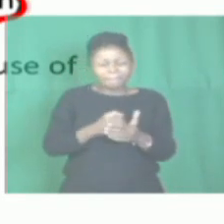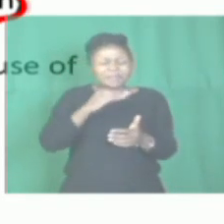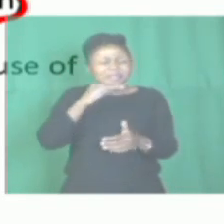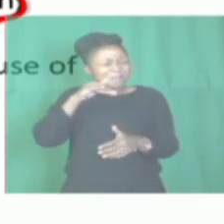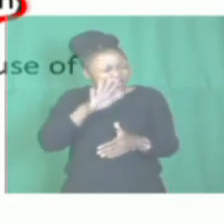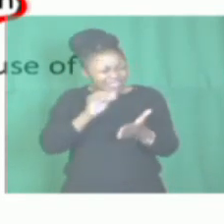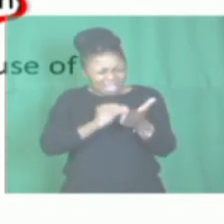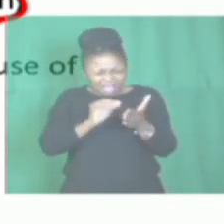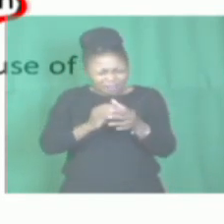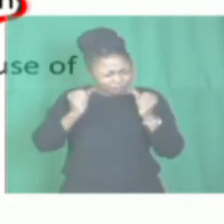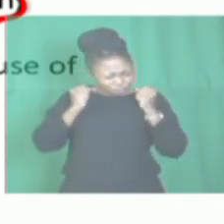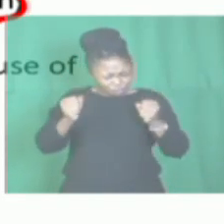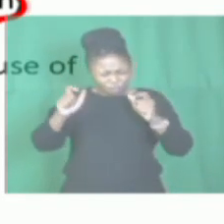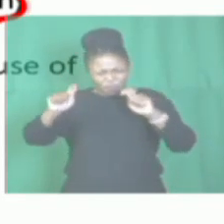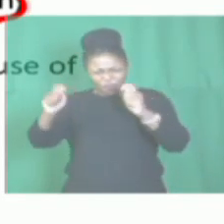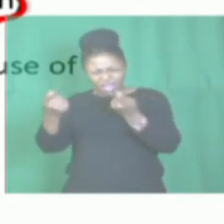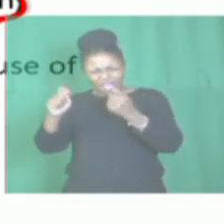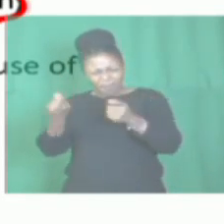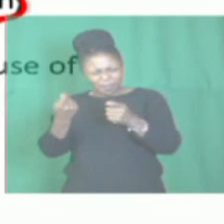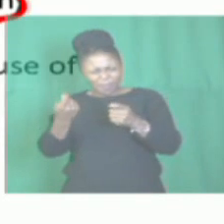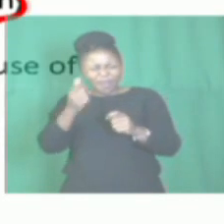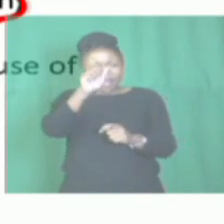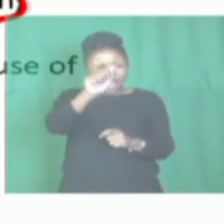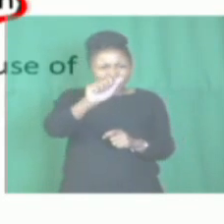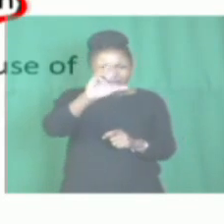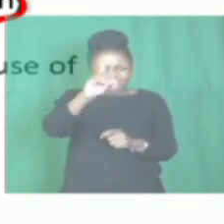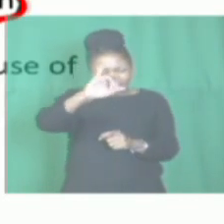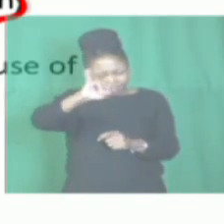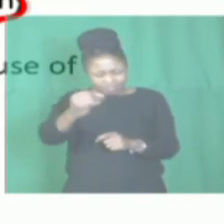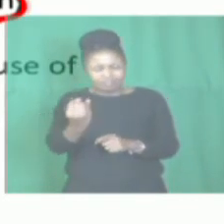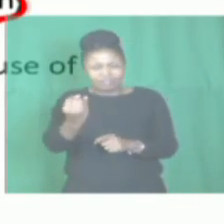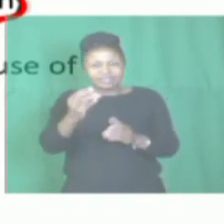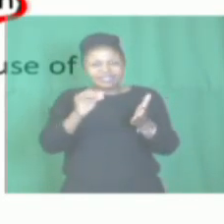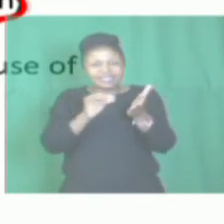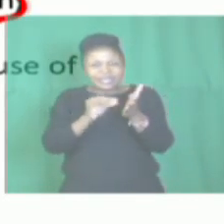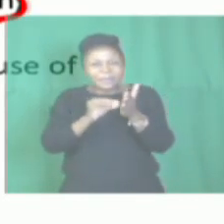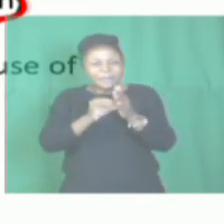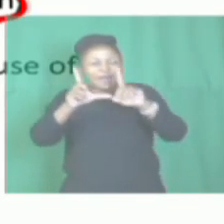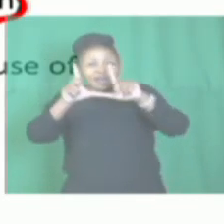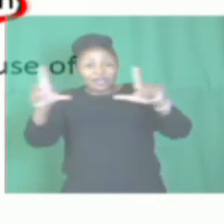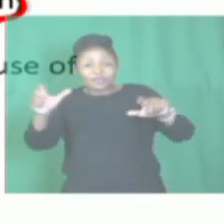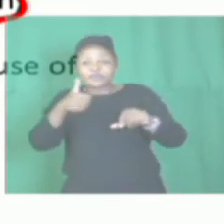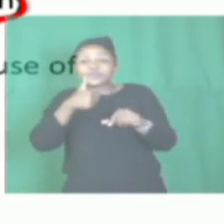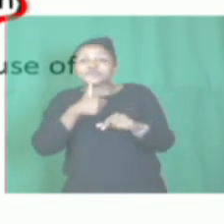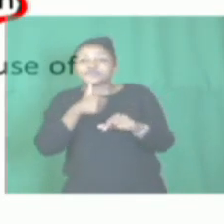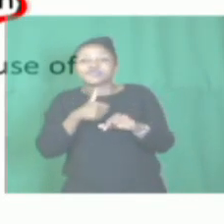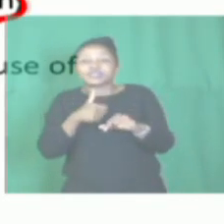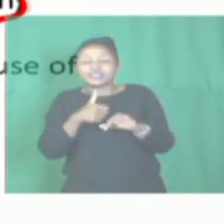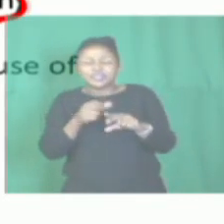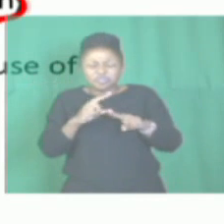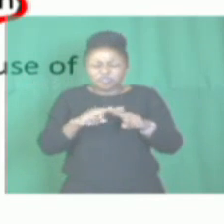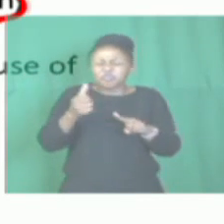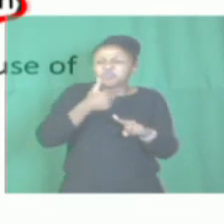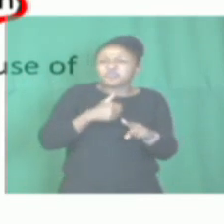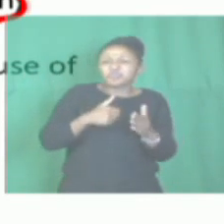adjectives and strong verbs, but in using the language that you use here is not slang.